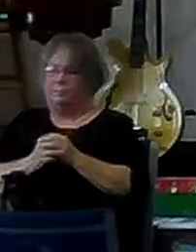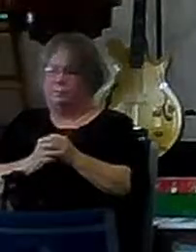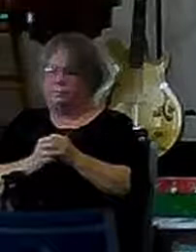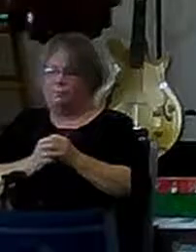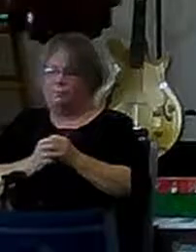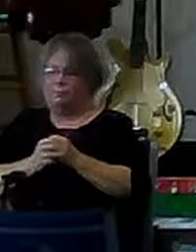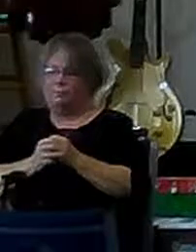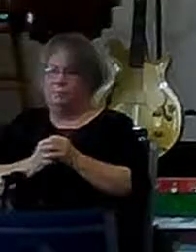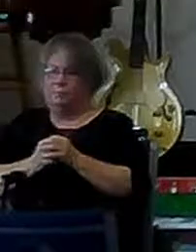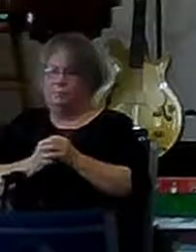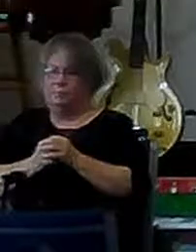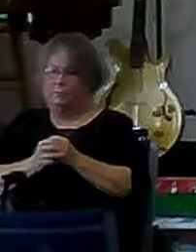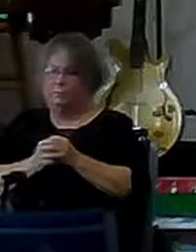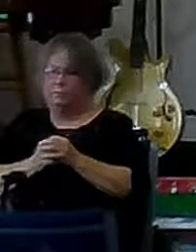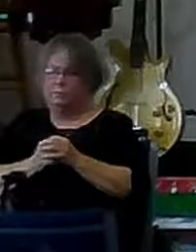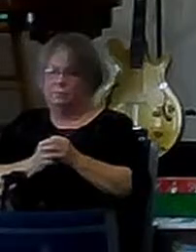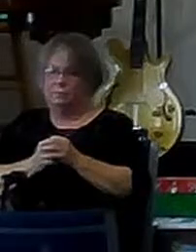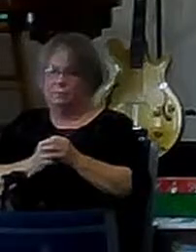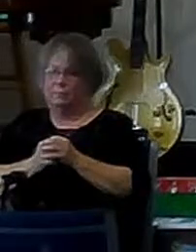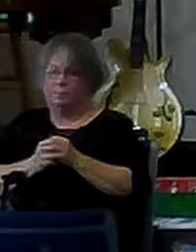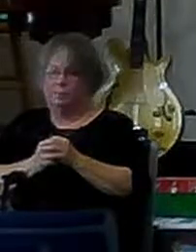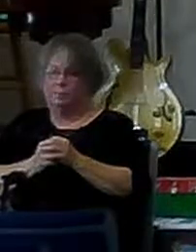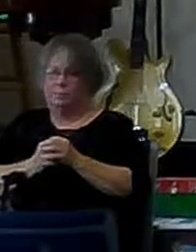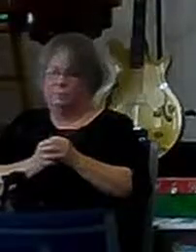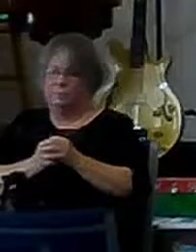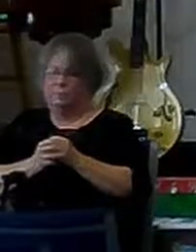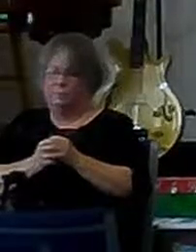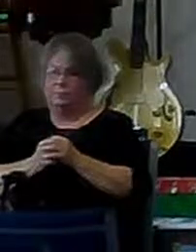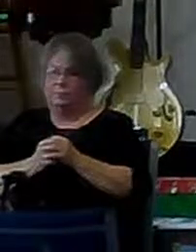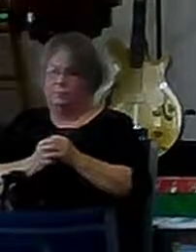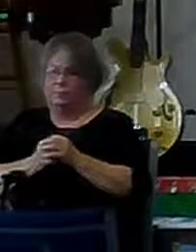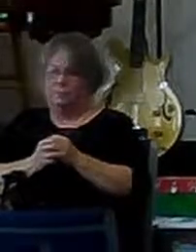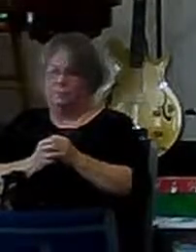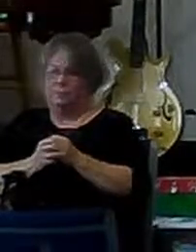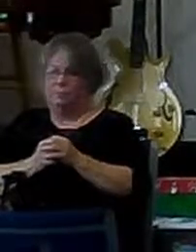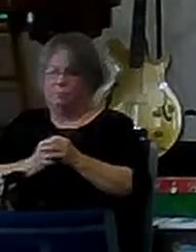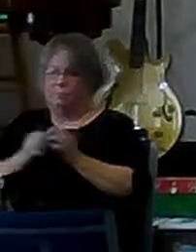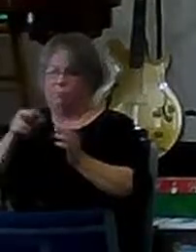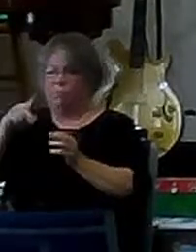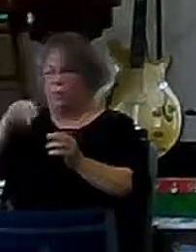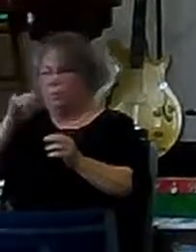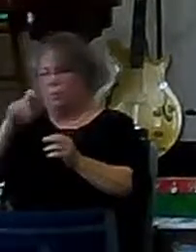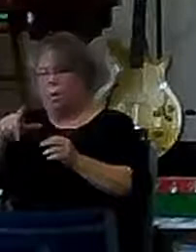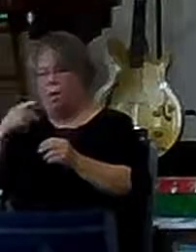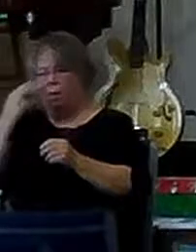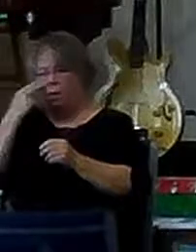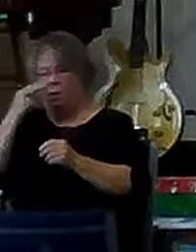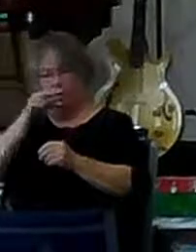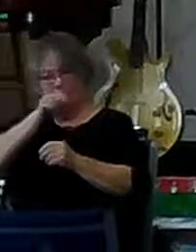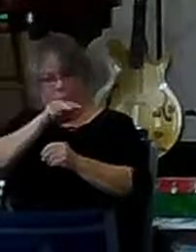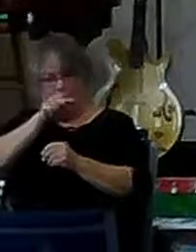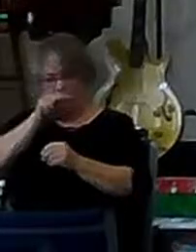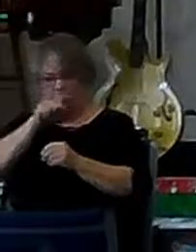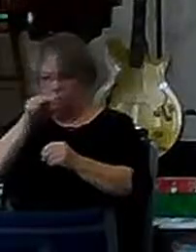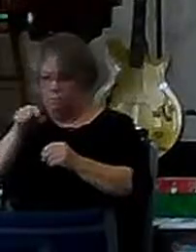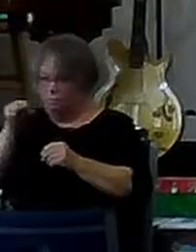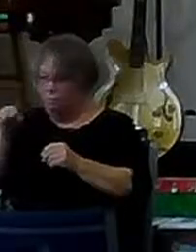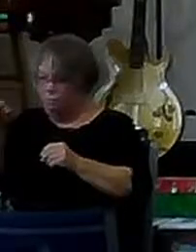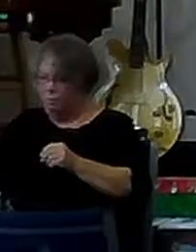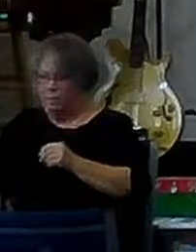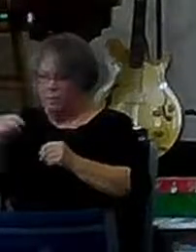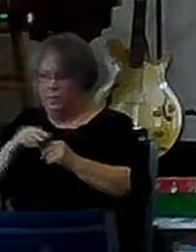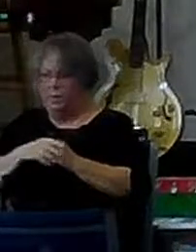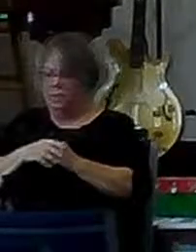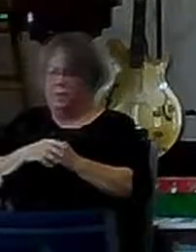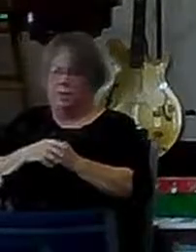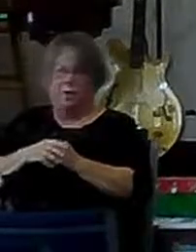that. You put a check, you know. But Paul could just simply do attendance, and he could look at people and say, all right,